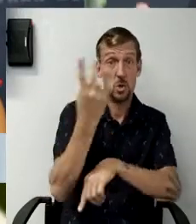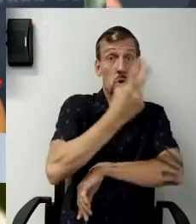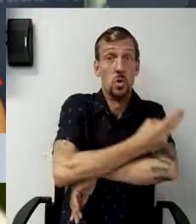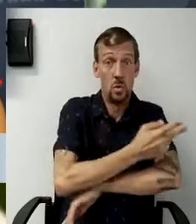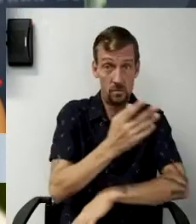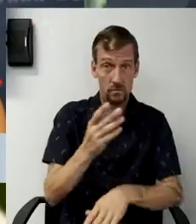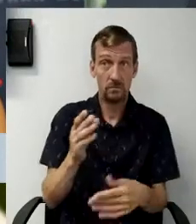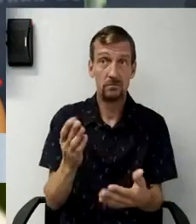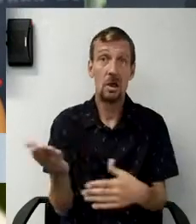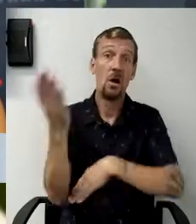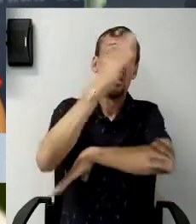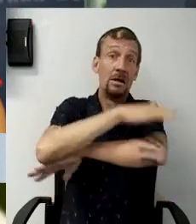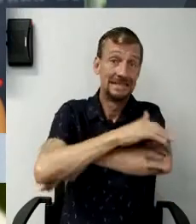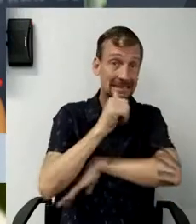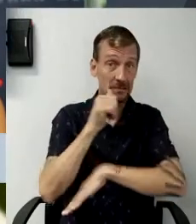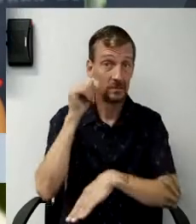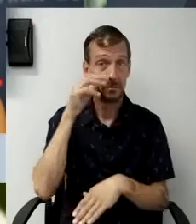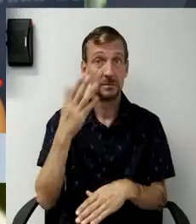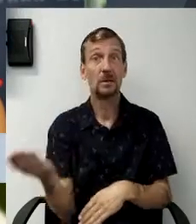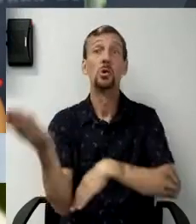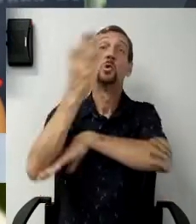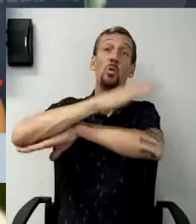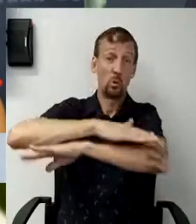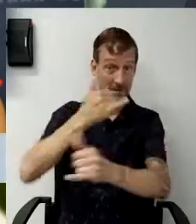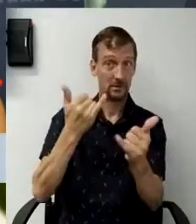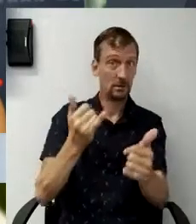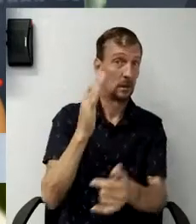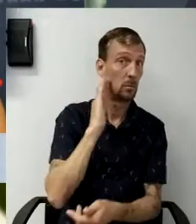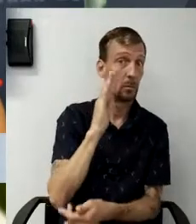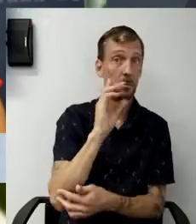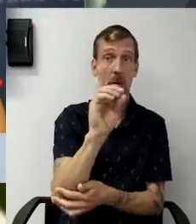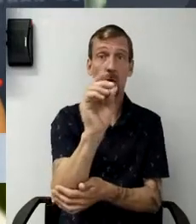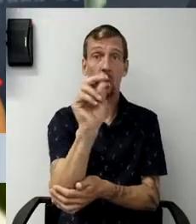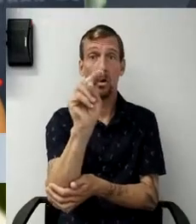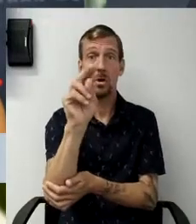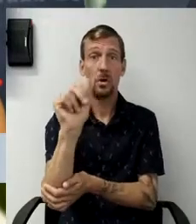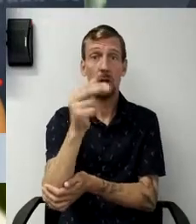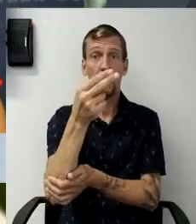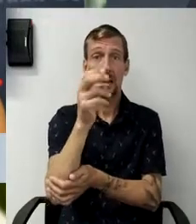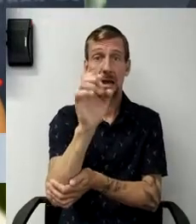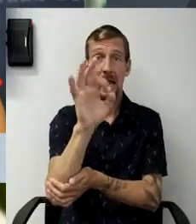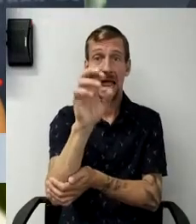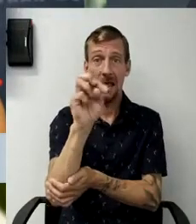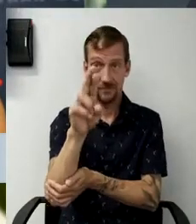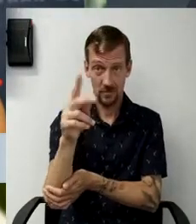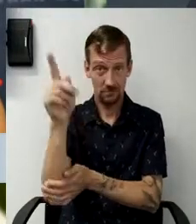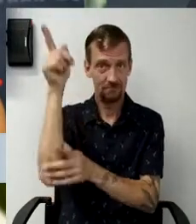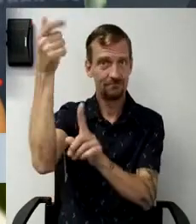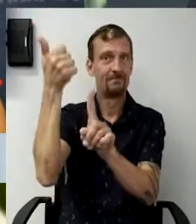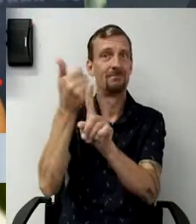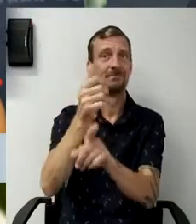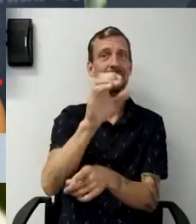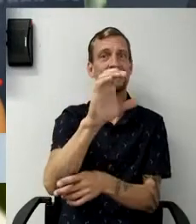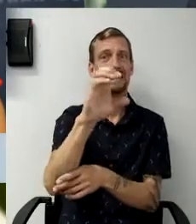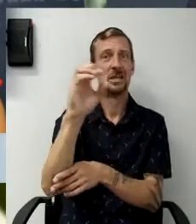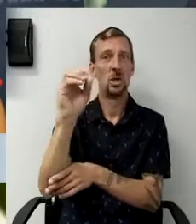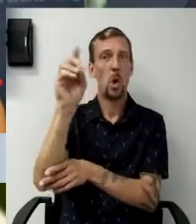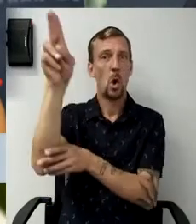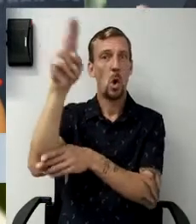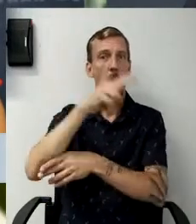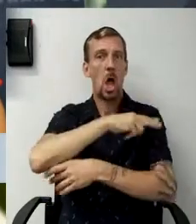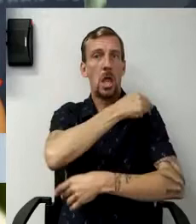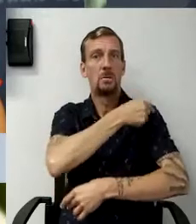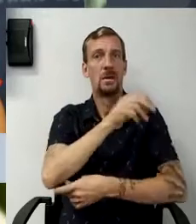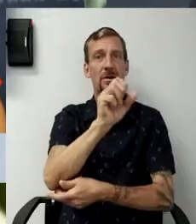day yesterday and all day today. Donna Hefner, who's the CEO at Sierra View Hospital, she and I wouldn't